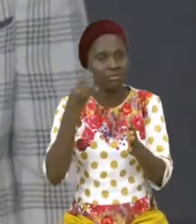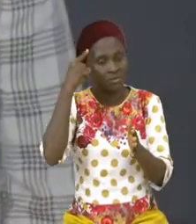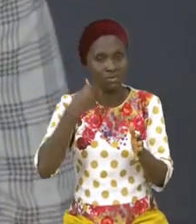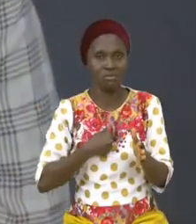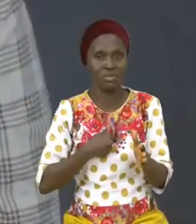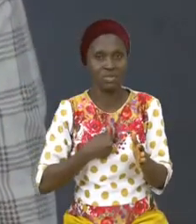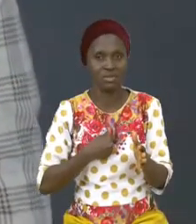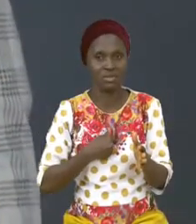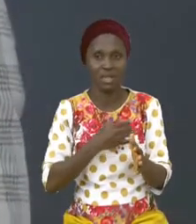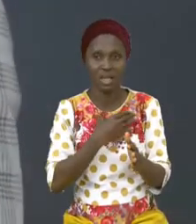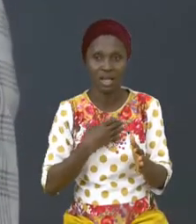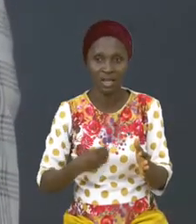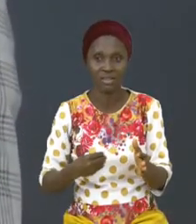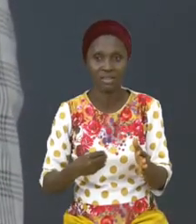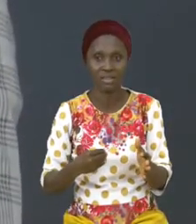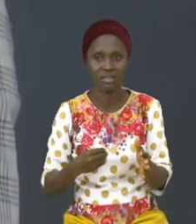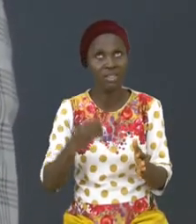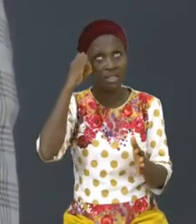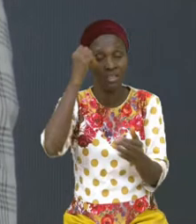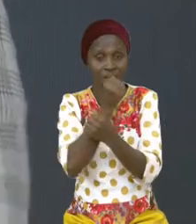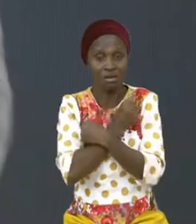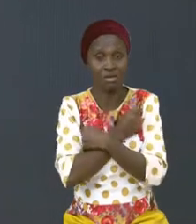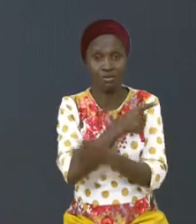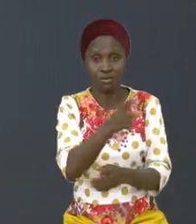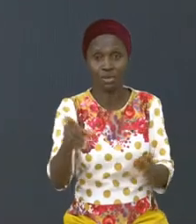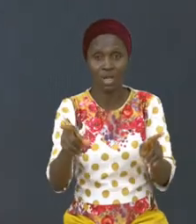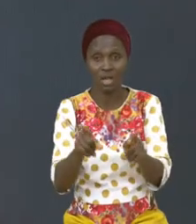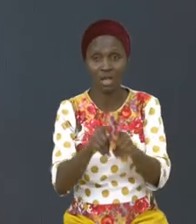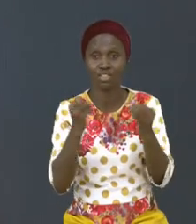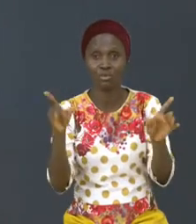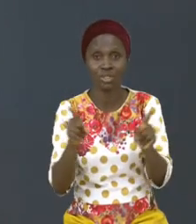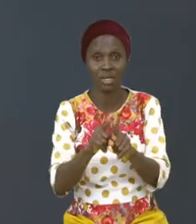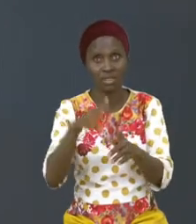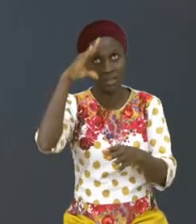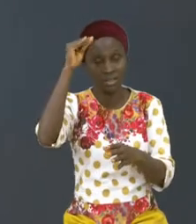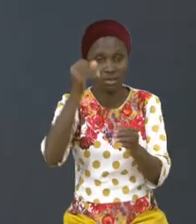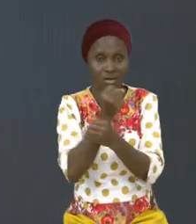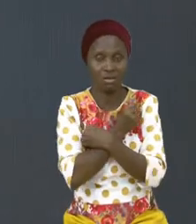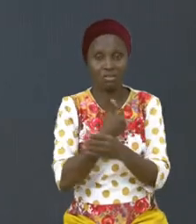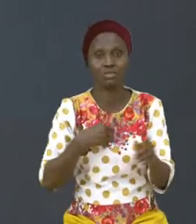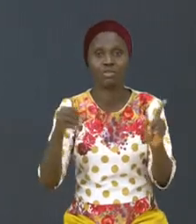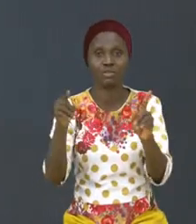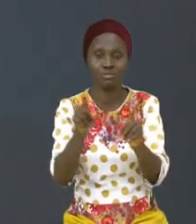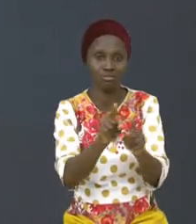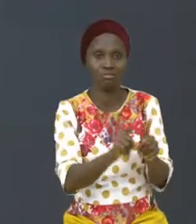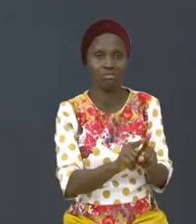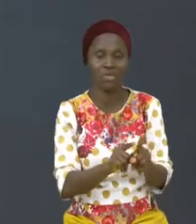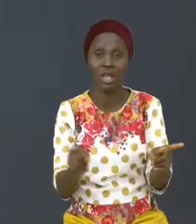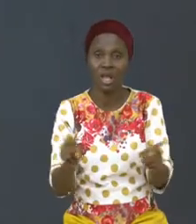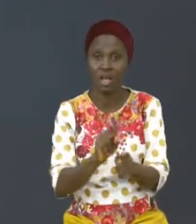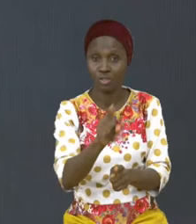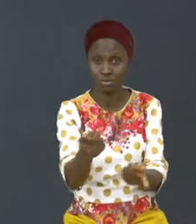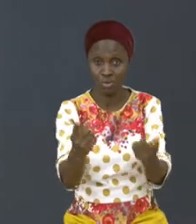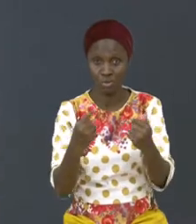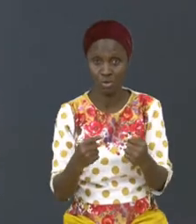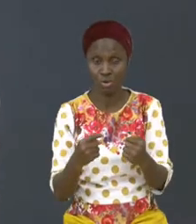you as much as he loves me as you come in and you emaciated as you come in